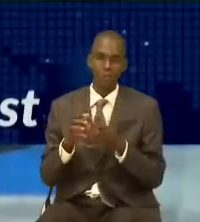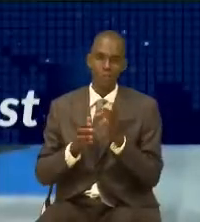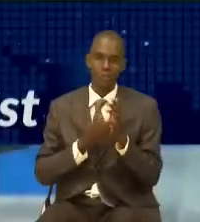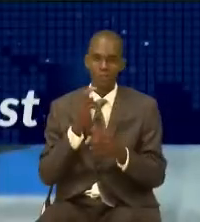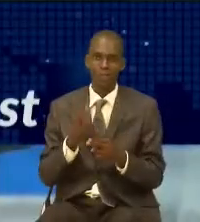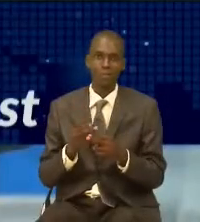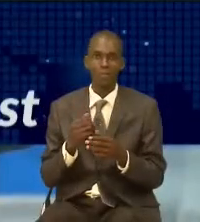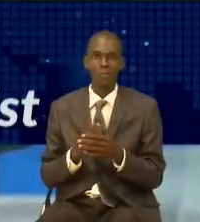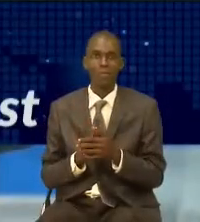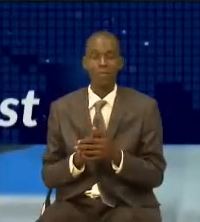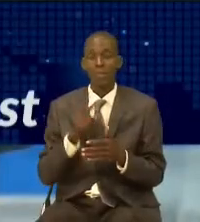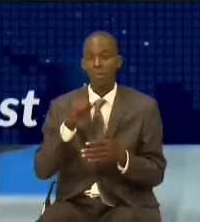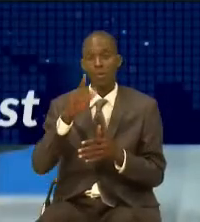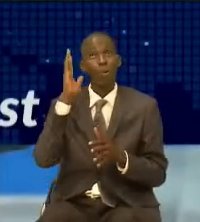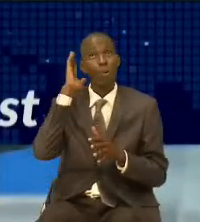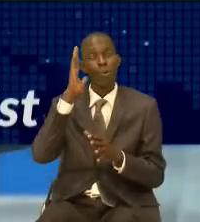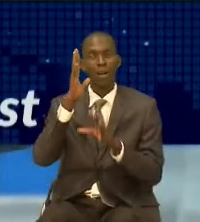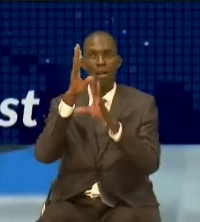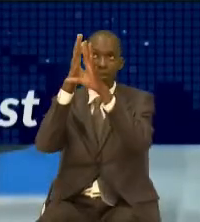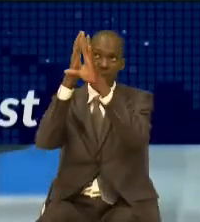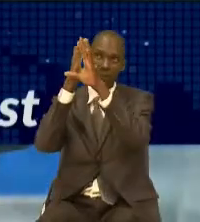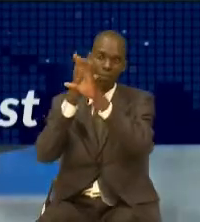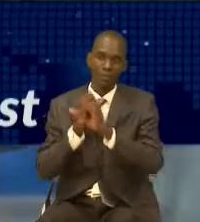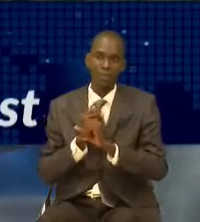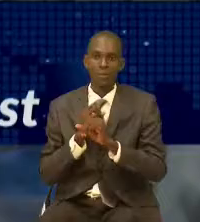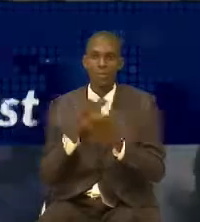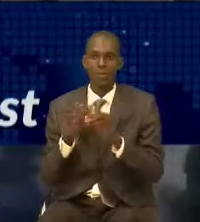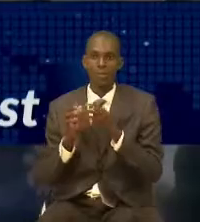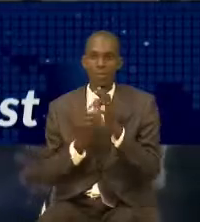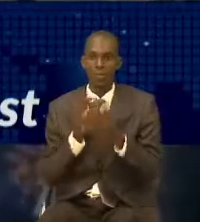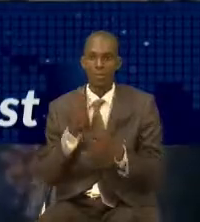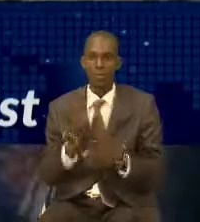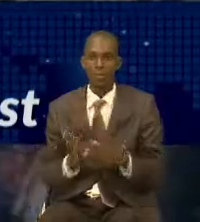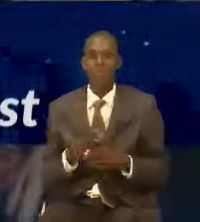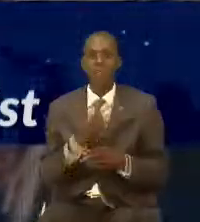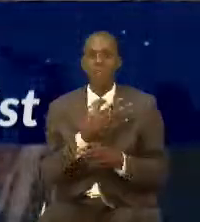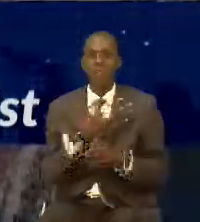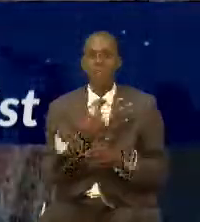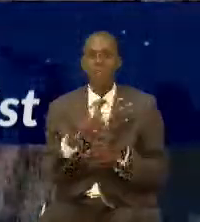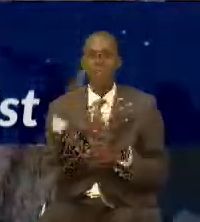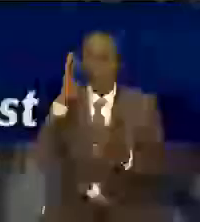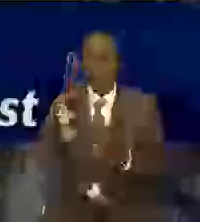you will receive and it shall be permanent